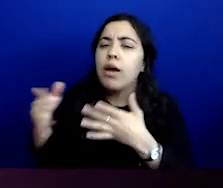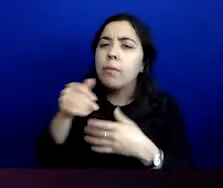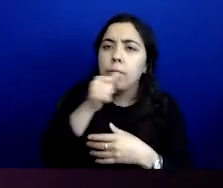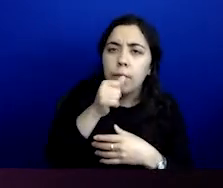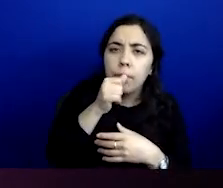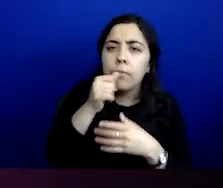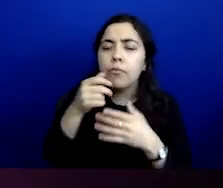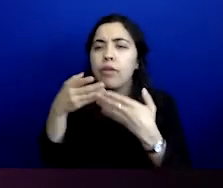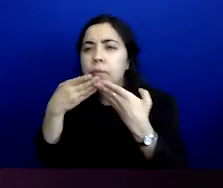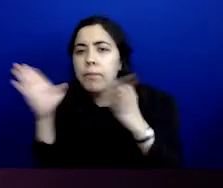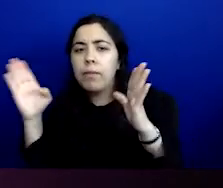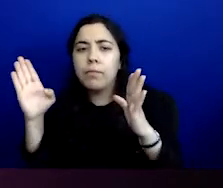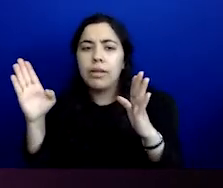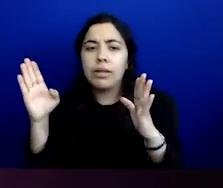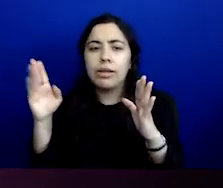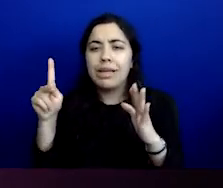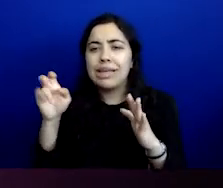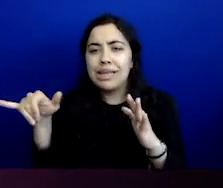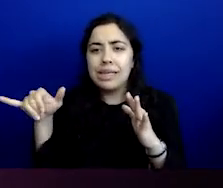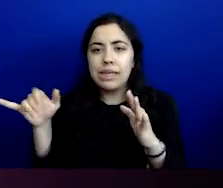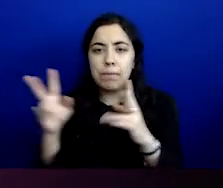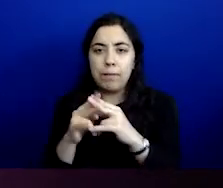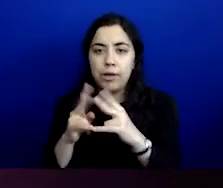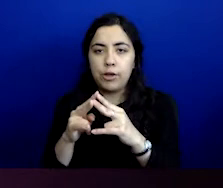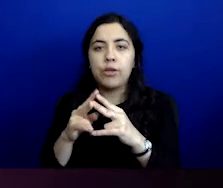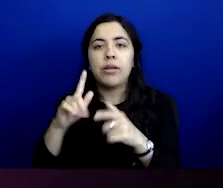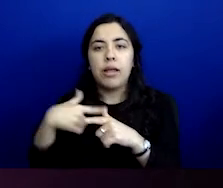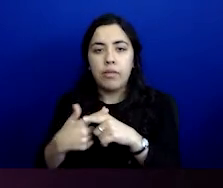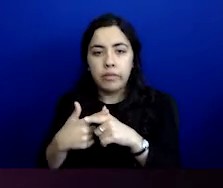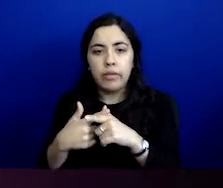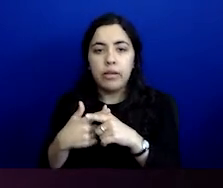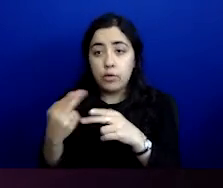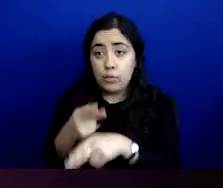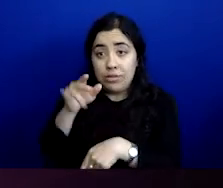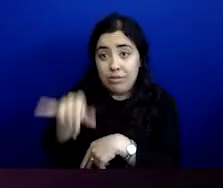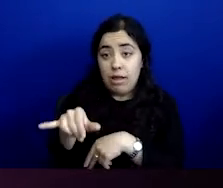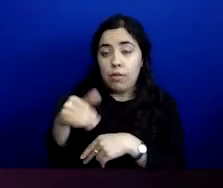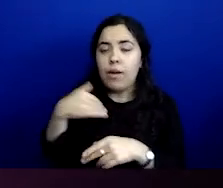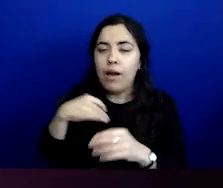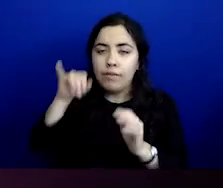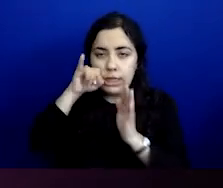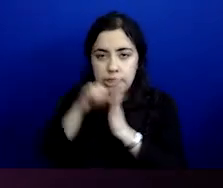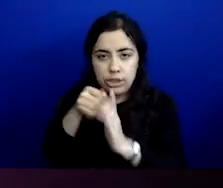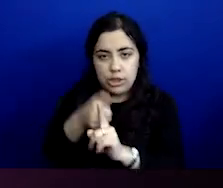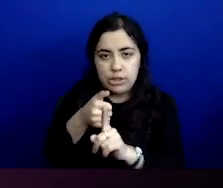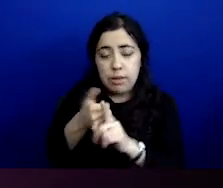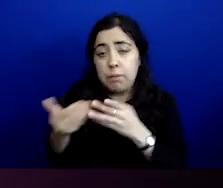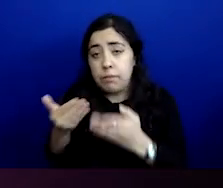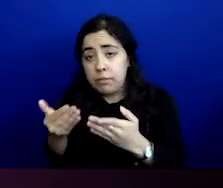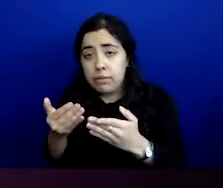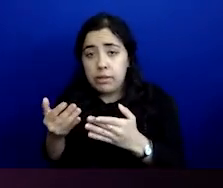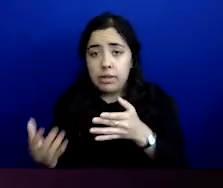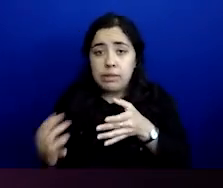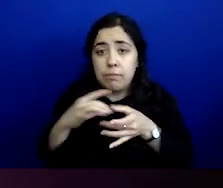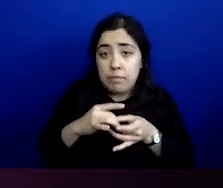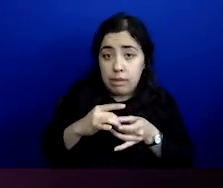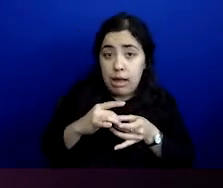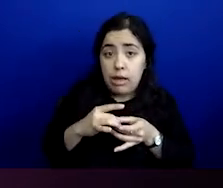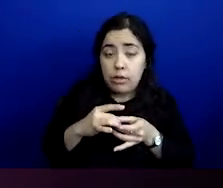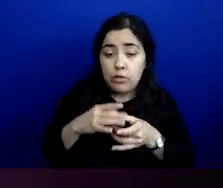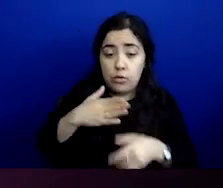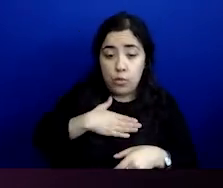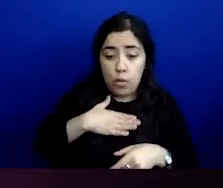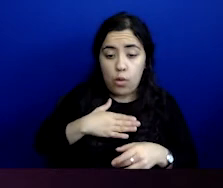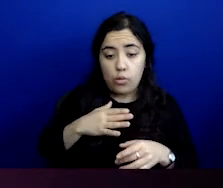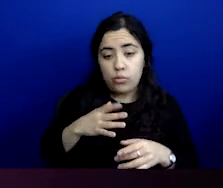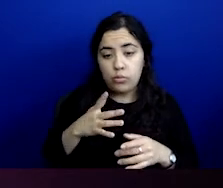key pair, and then using that public-private key pair, you can essentially have an identity that may or may not be tied to your own credentials. That's